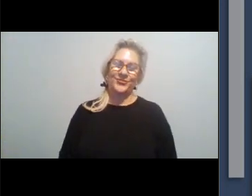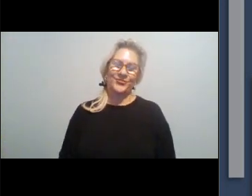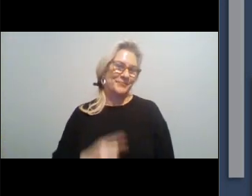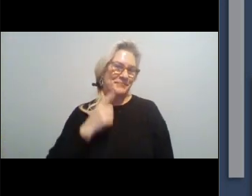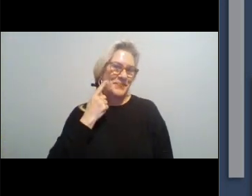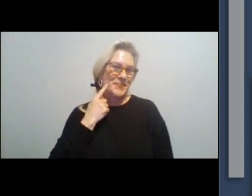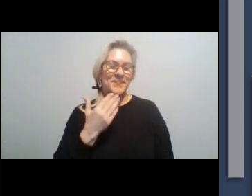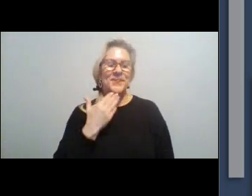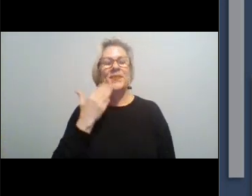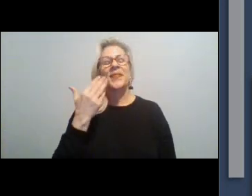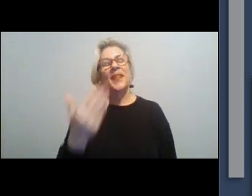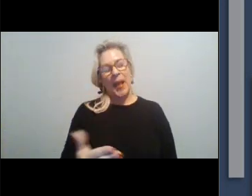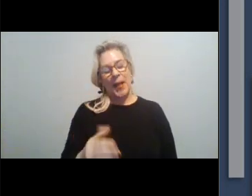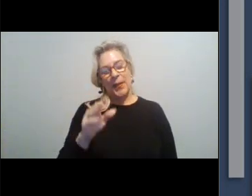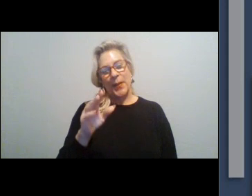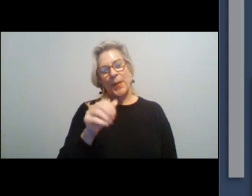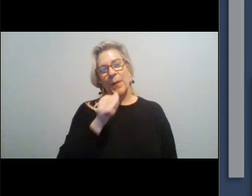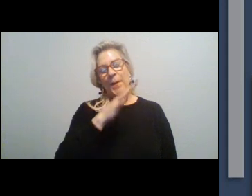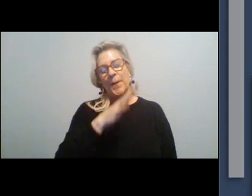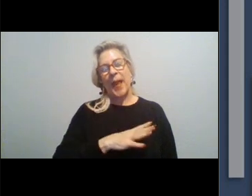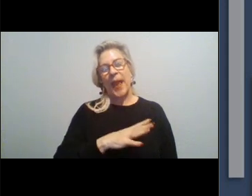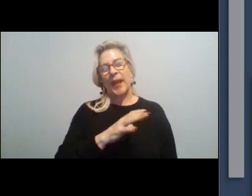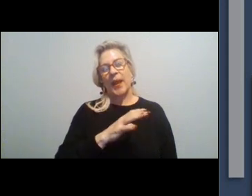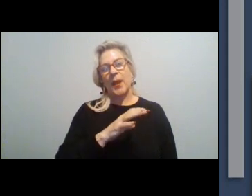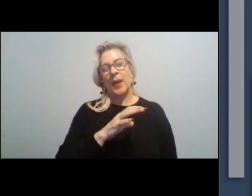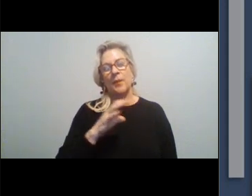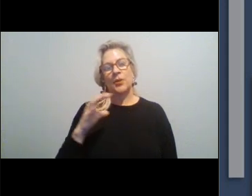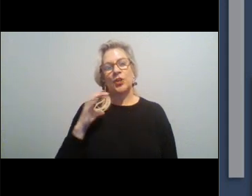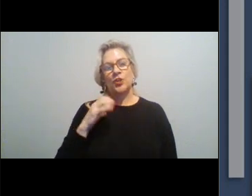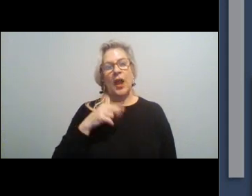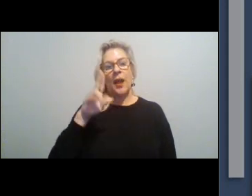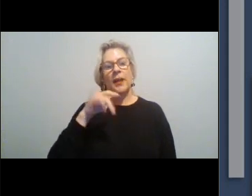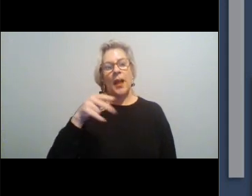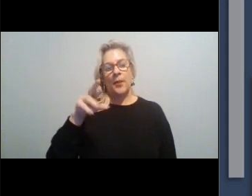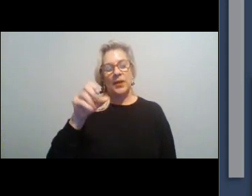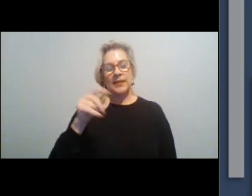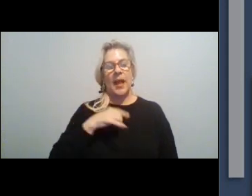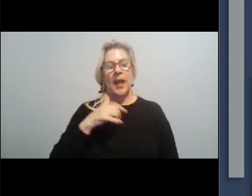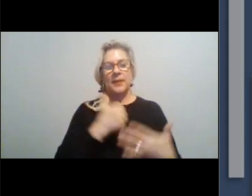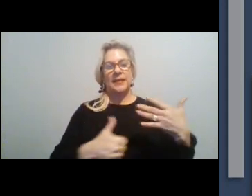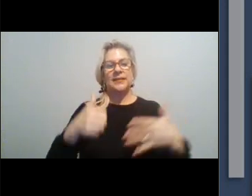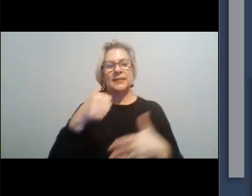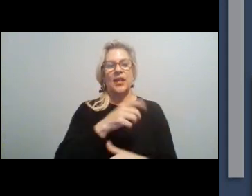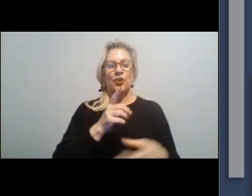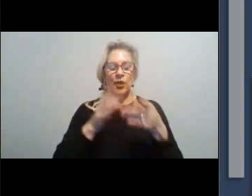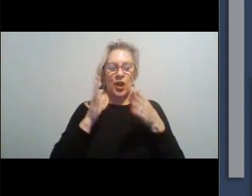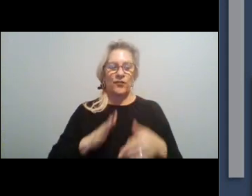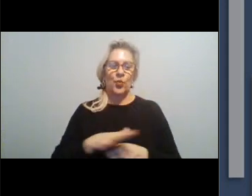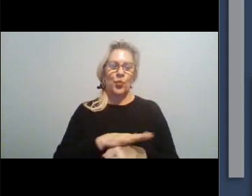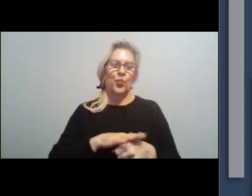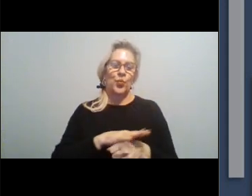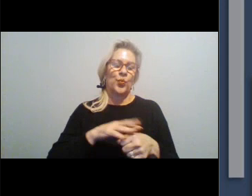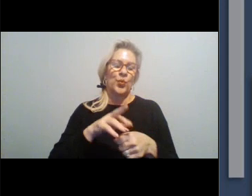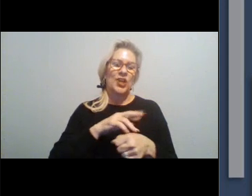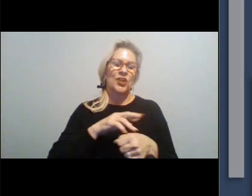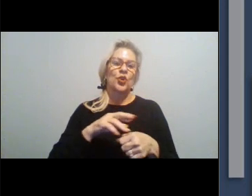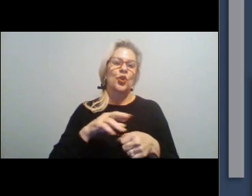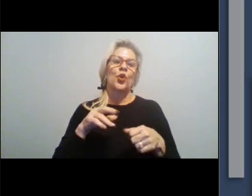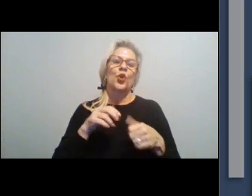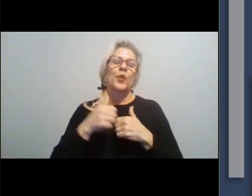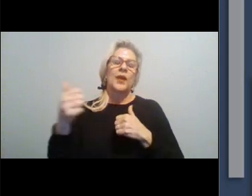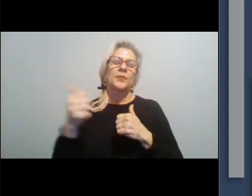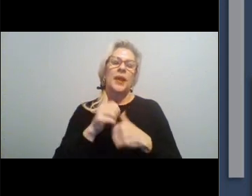Thank you, Madam Chair and fellow commissioners. I'm Guy Preston. I'm the Executive Director of the Santa Cruz County Regional Transportation Commission. And